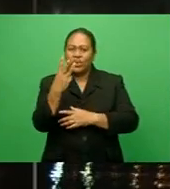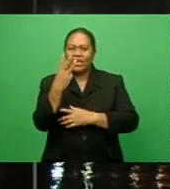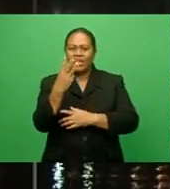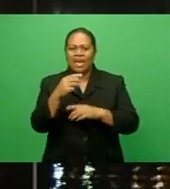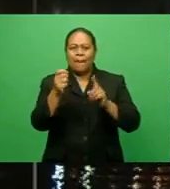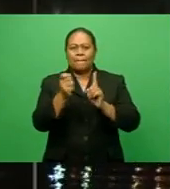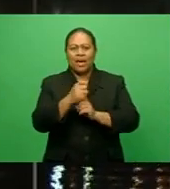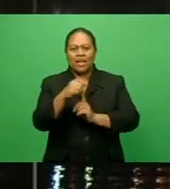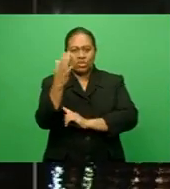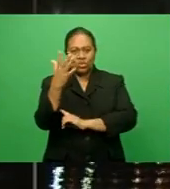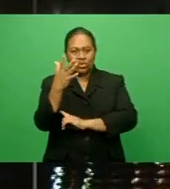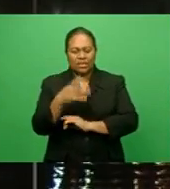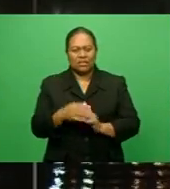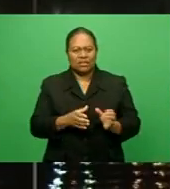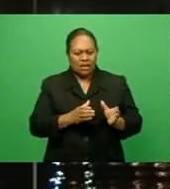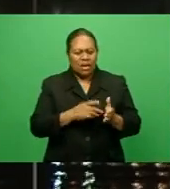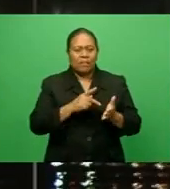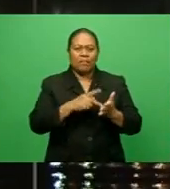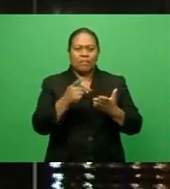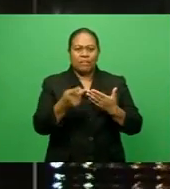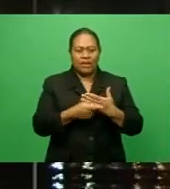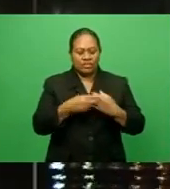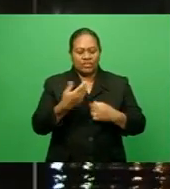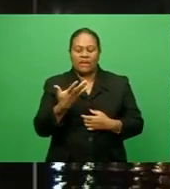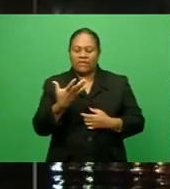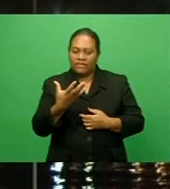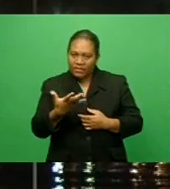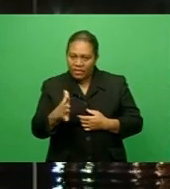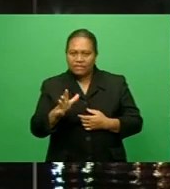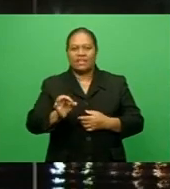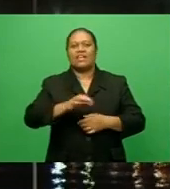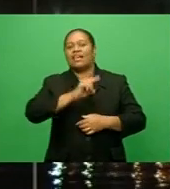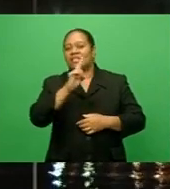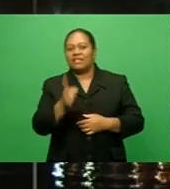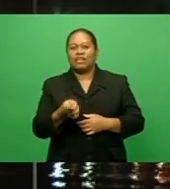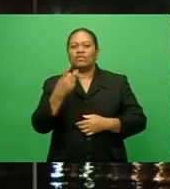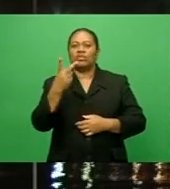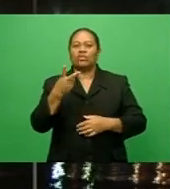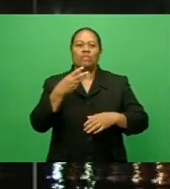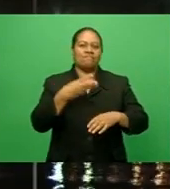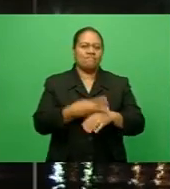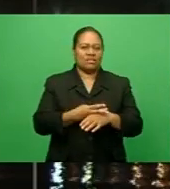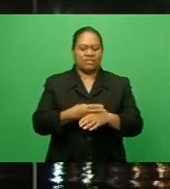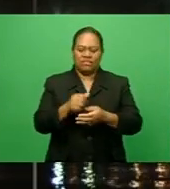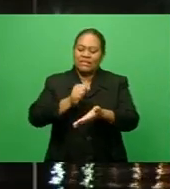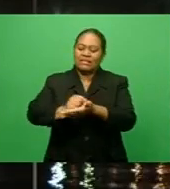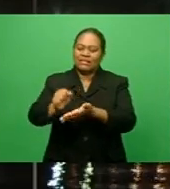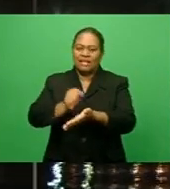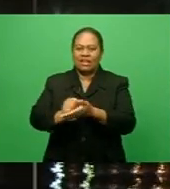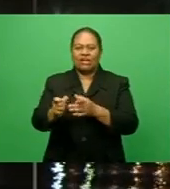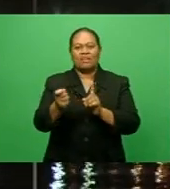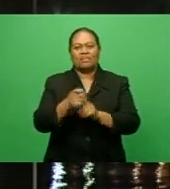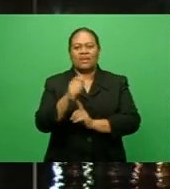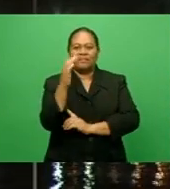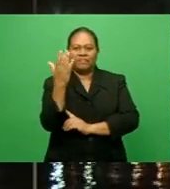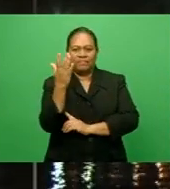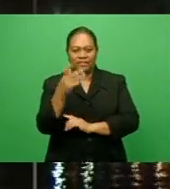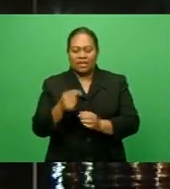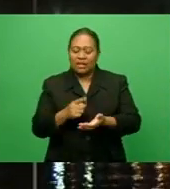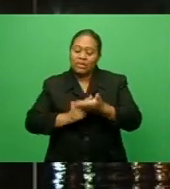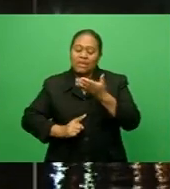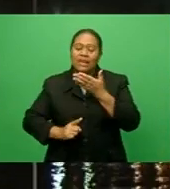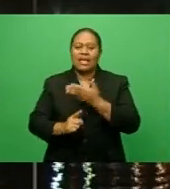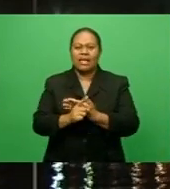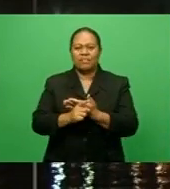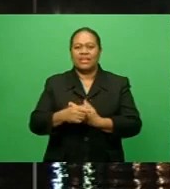in Fiji have managed to earn over $50,000 in 2 months from the sale of pine. The Fiji Pine Trust says this is returned from the sale of